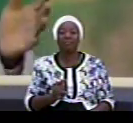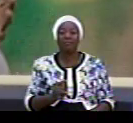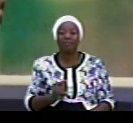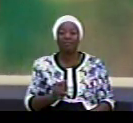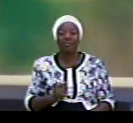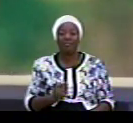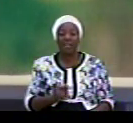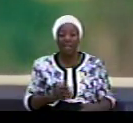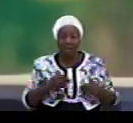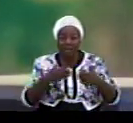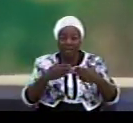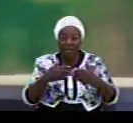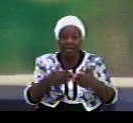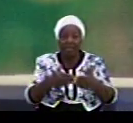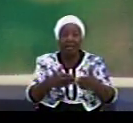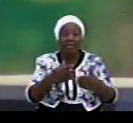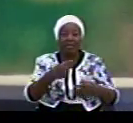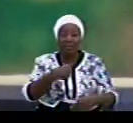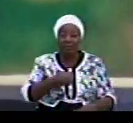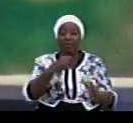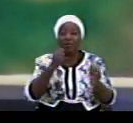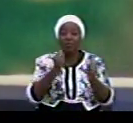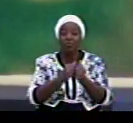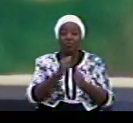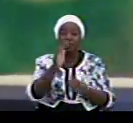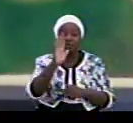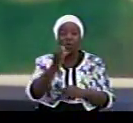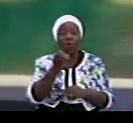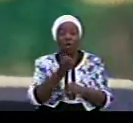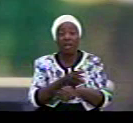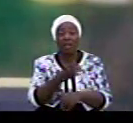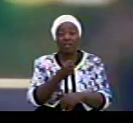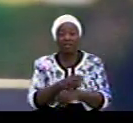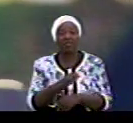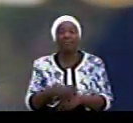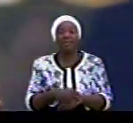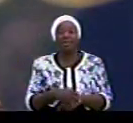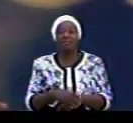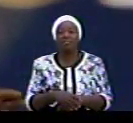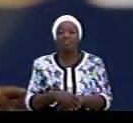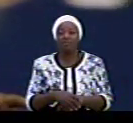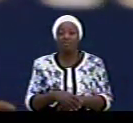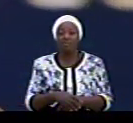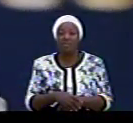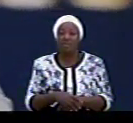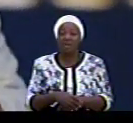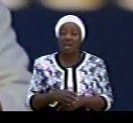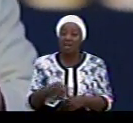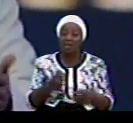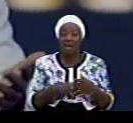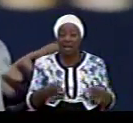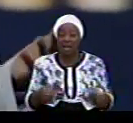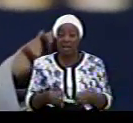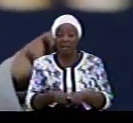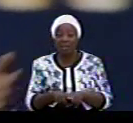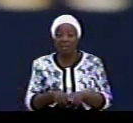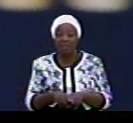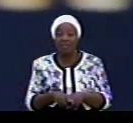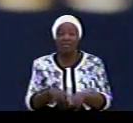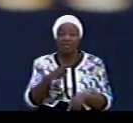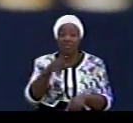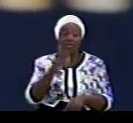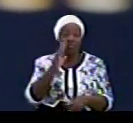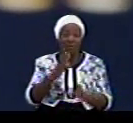guide me with thy counsel. Afterwards, thou shalt receive me